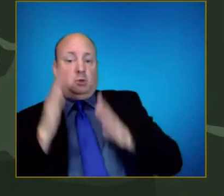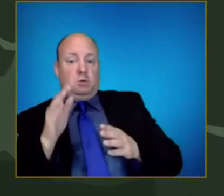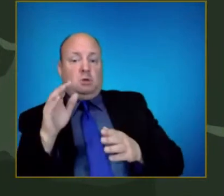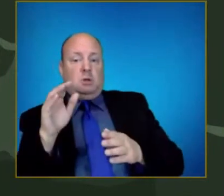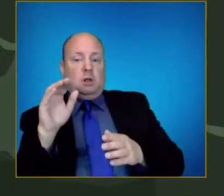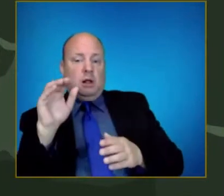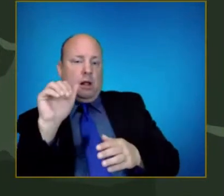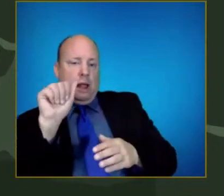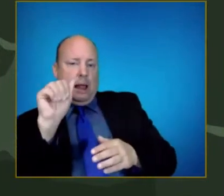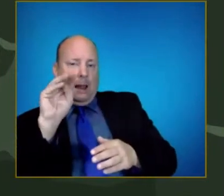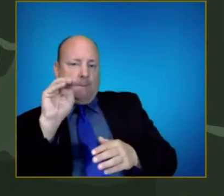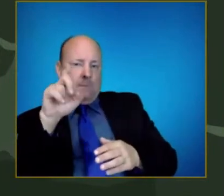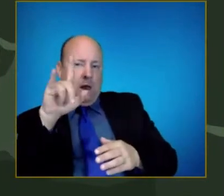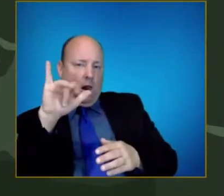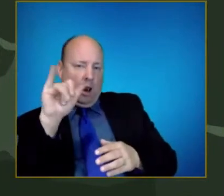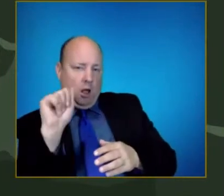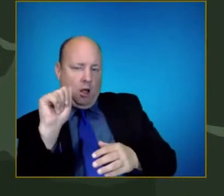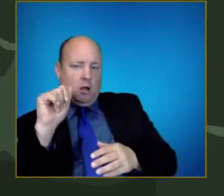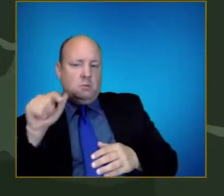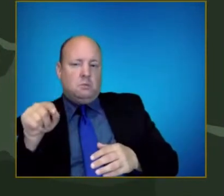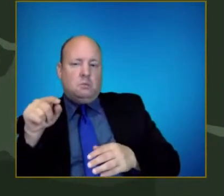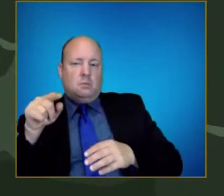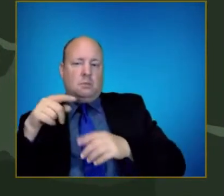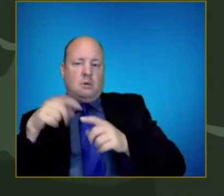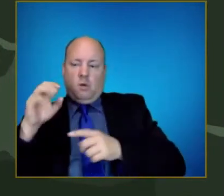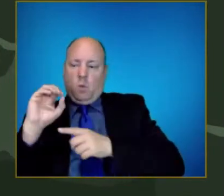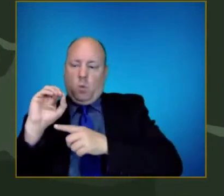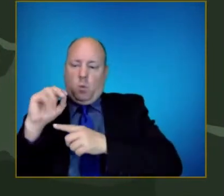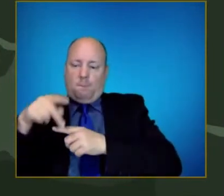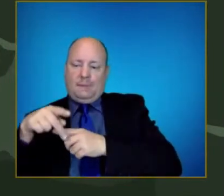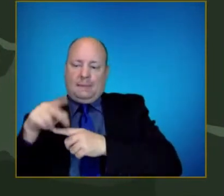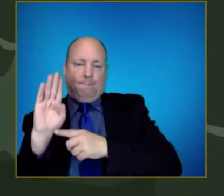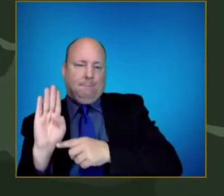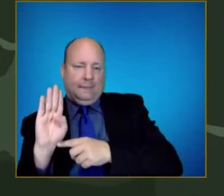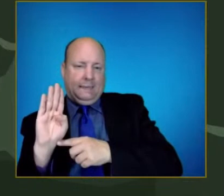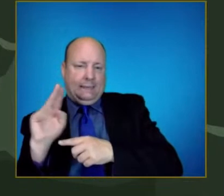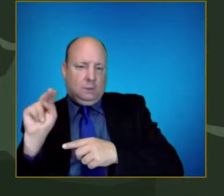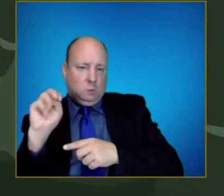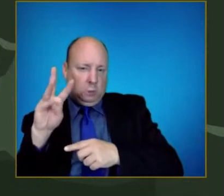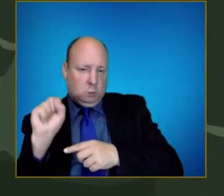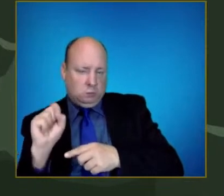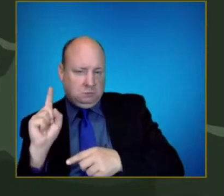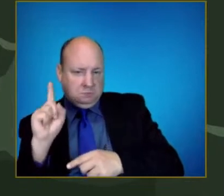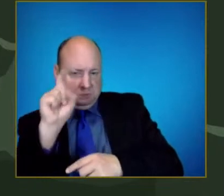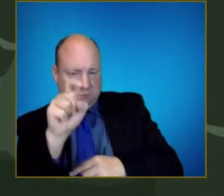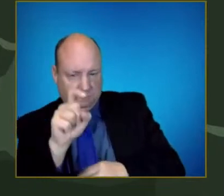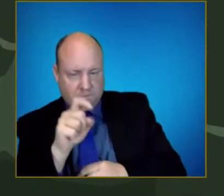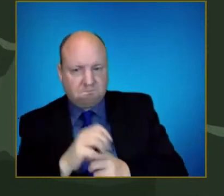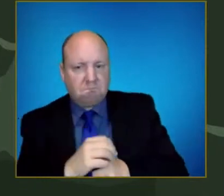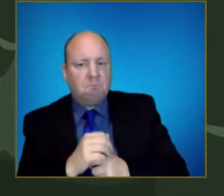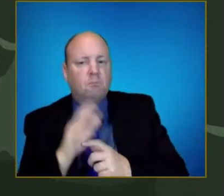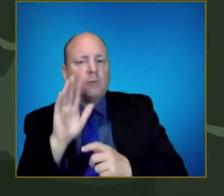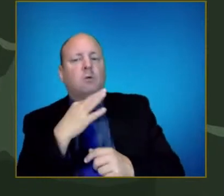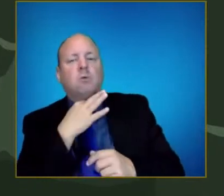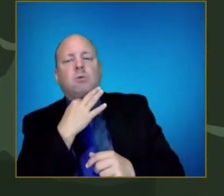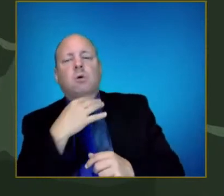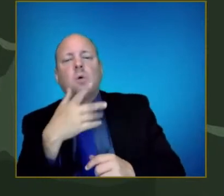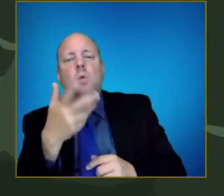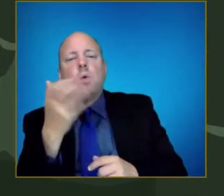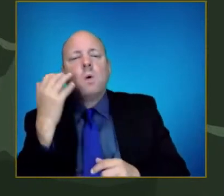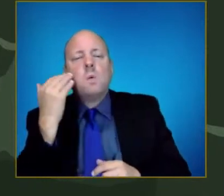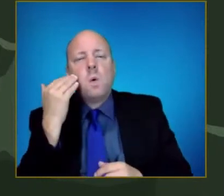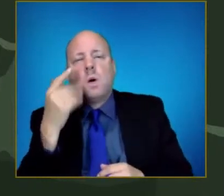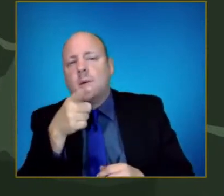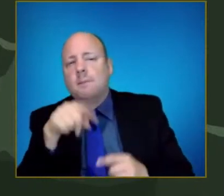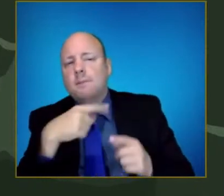ahead, Amelia. Yeah, my question is about the Johnson & Johnson vaccine. Governor Brown, what is your